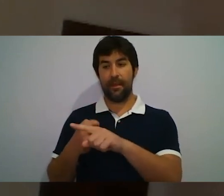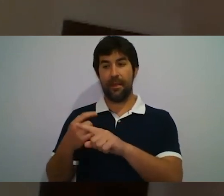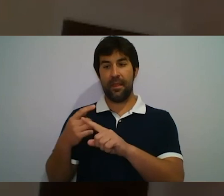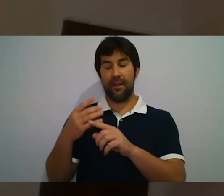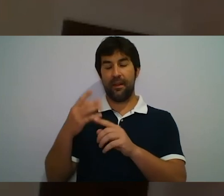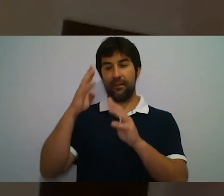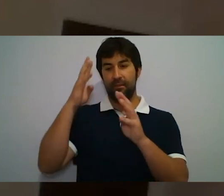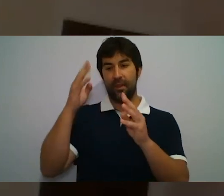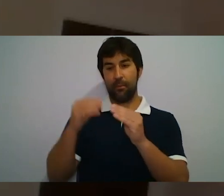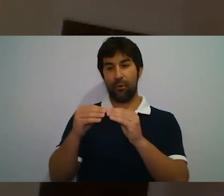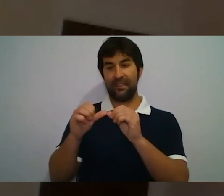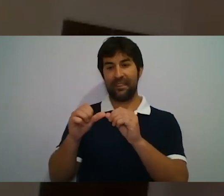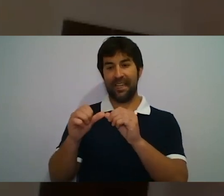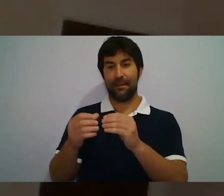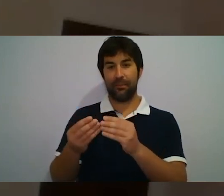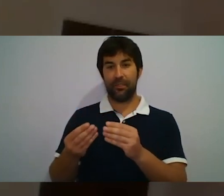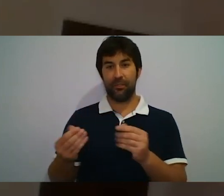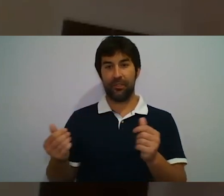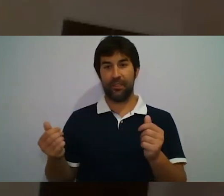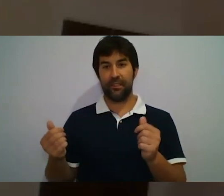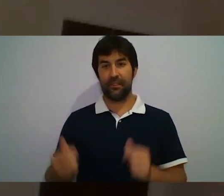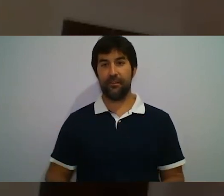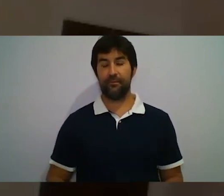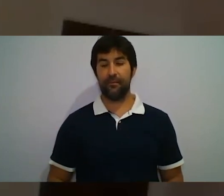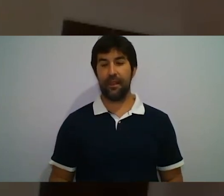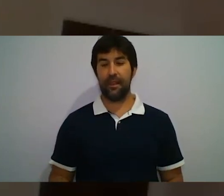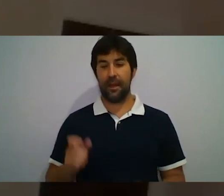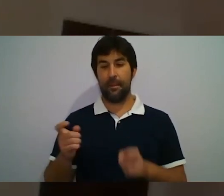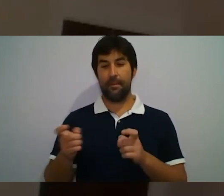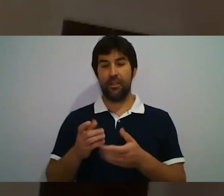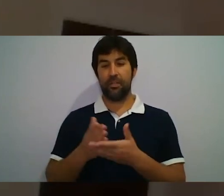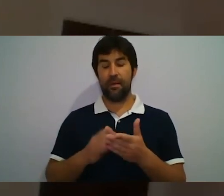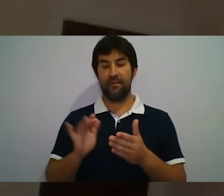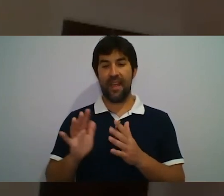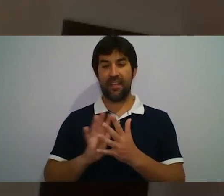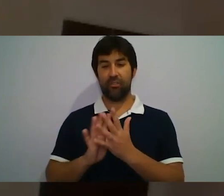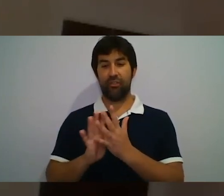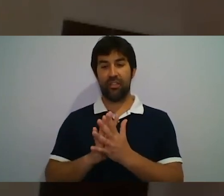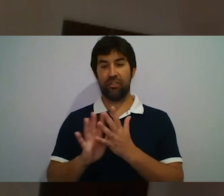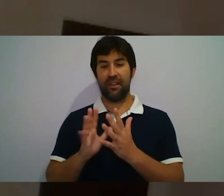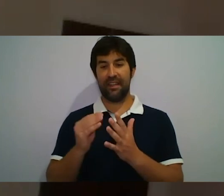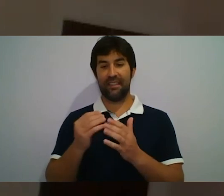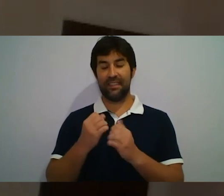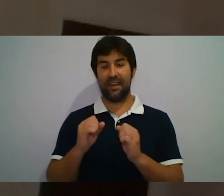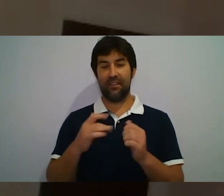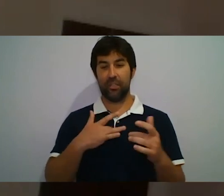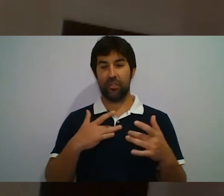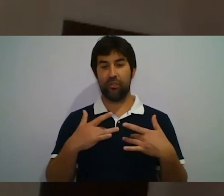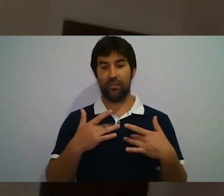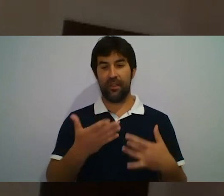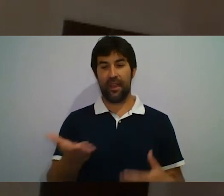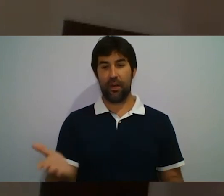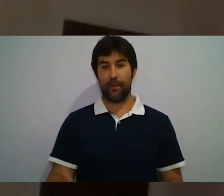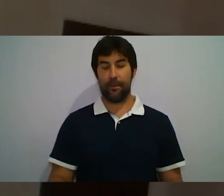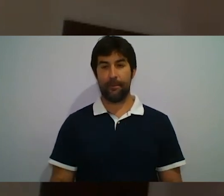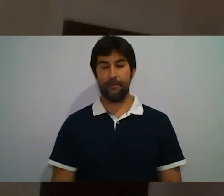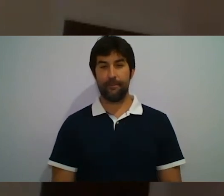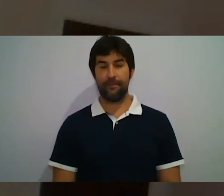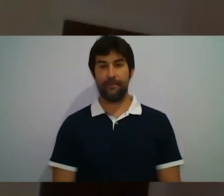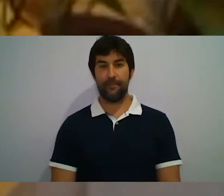that was set aside for the traffic calming program, which is really just, 2, maybe 3 projects and a handful of